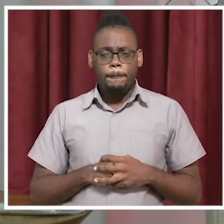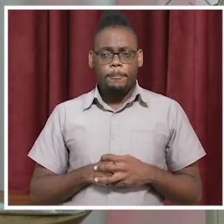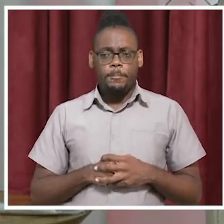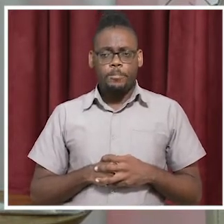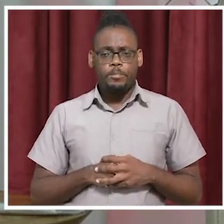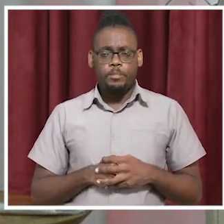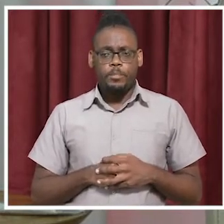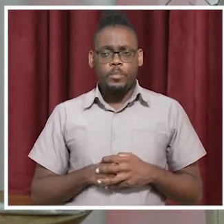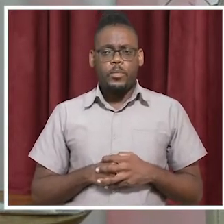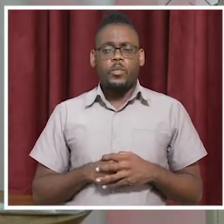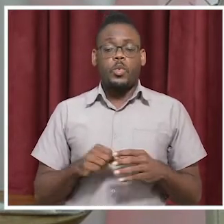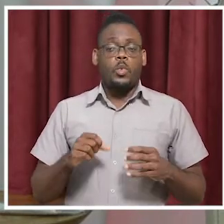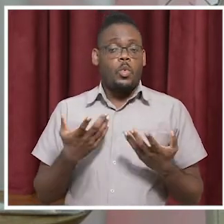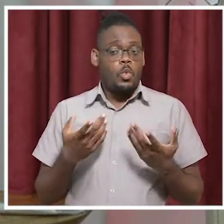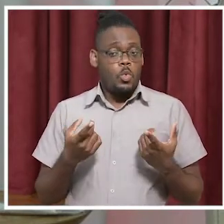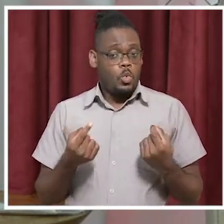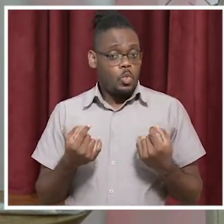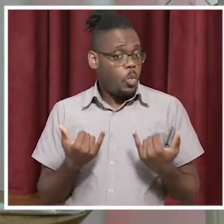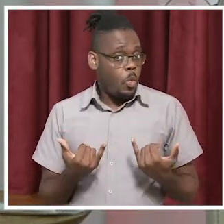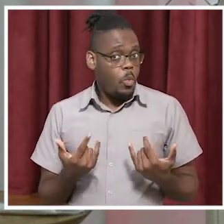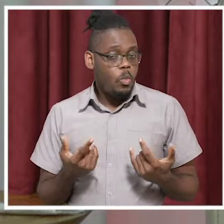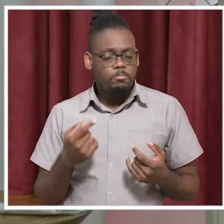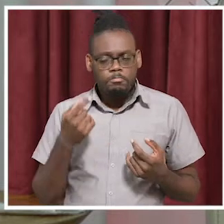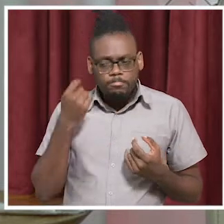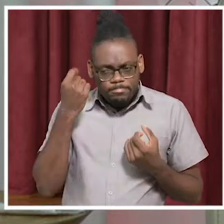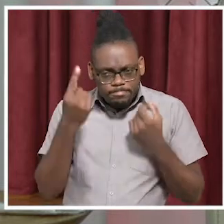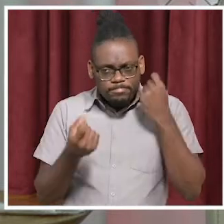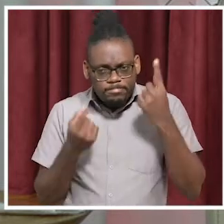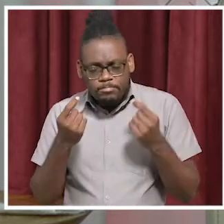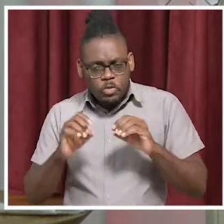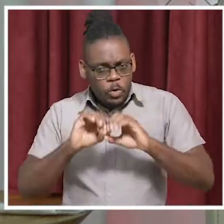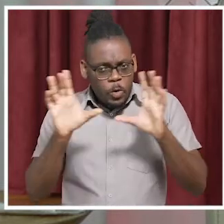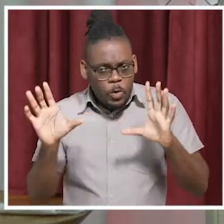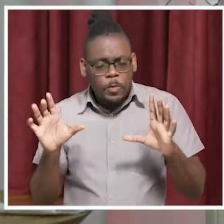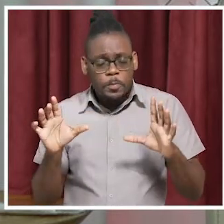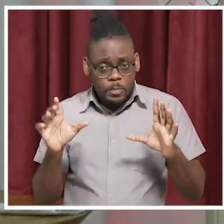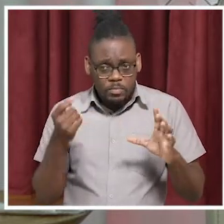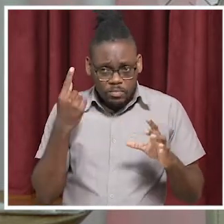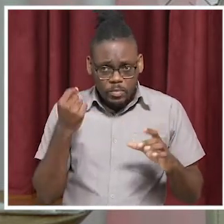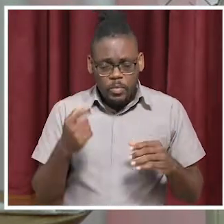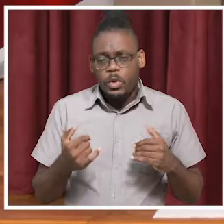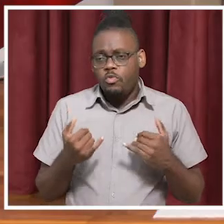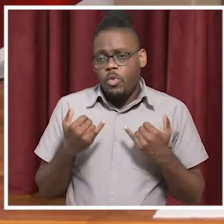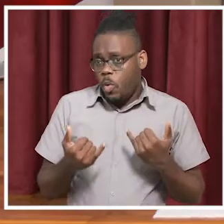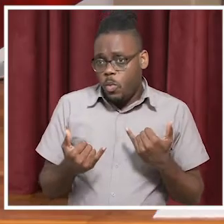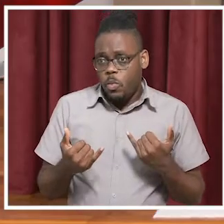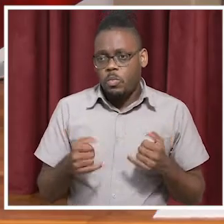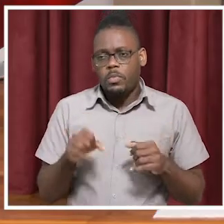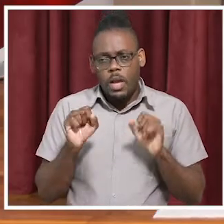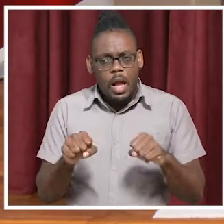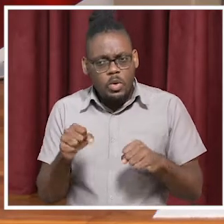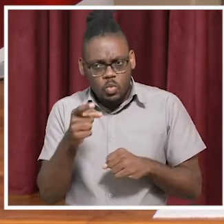We're getting into the meat of the matter now. Now, continuing the discussion along the lines of defining national self-help,